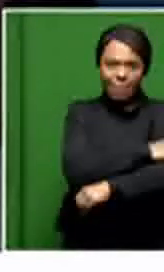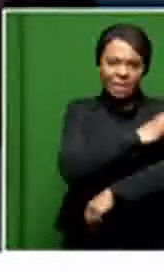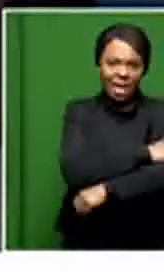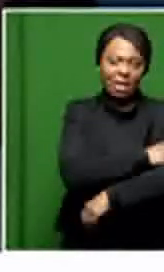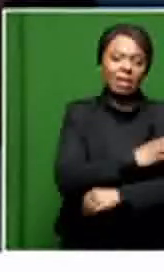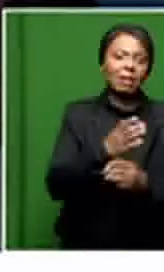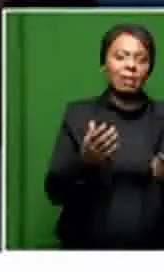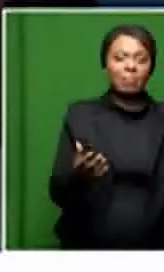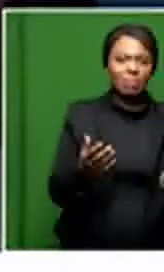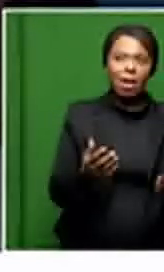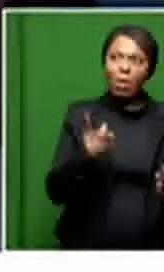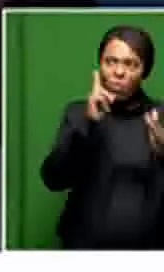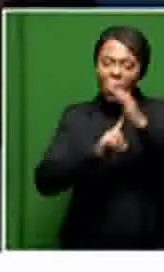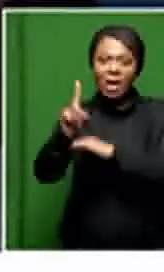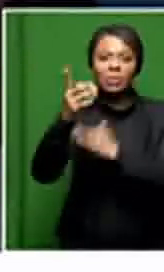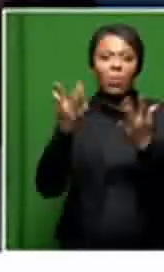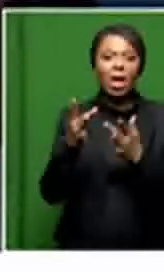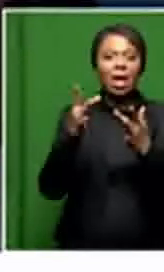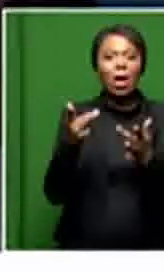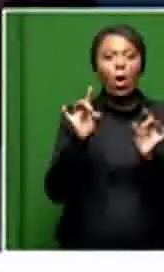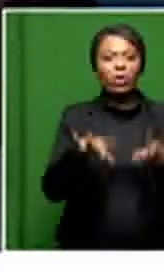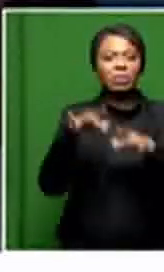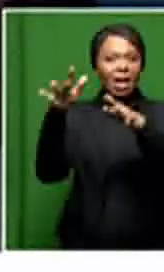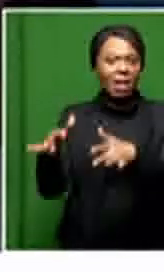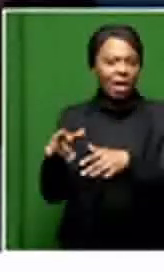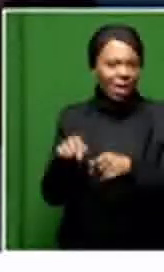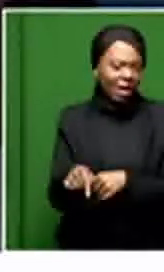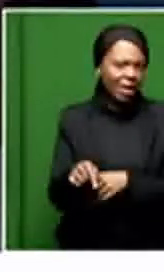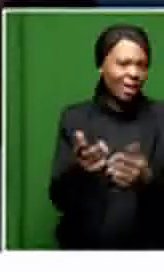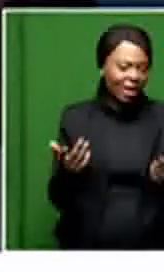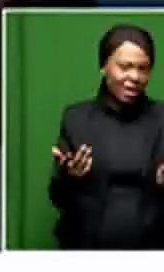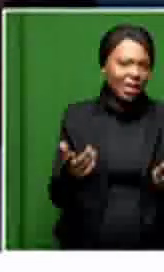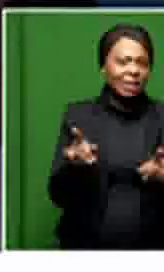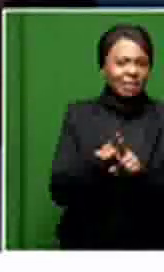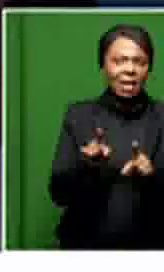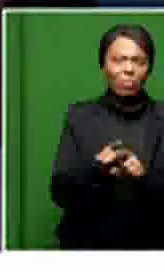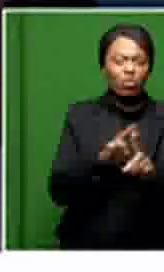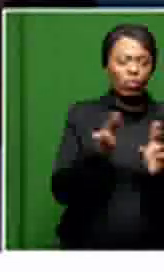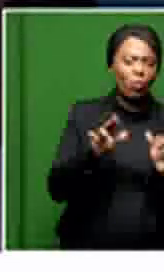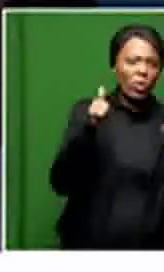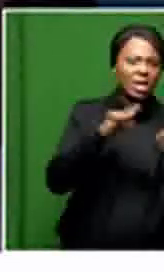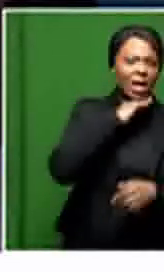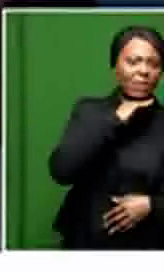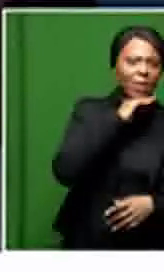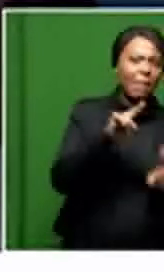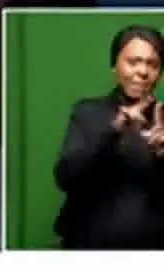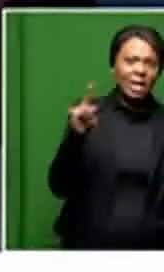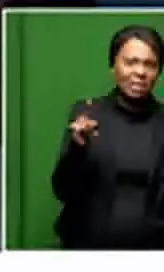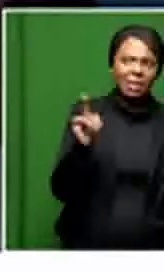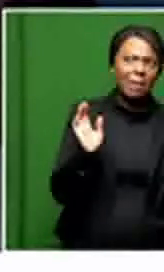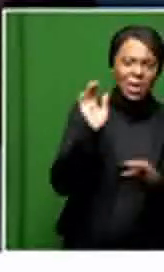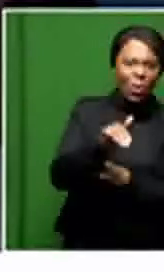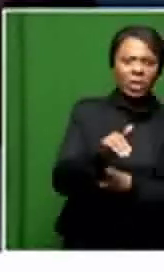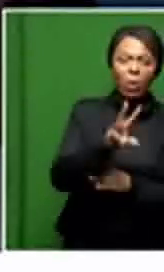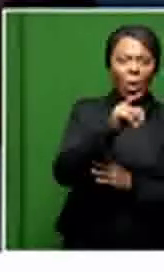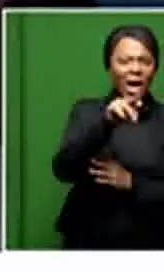Worrell, went to Australia, and C.R.R. James was worried he would fail or he wouldn't do good enough. But he said it was beyond that. What